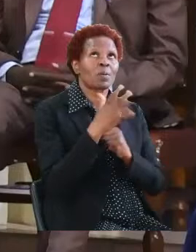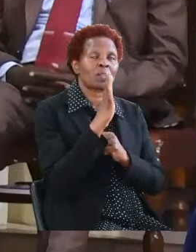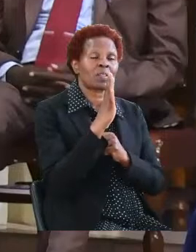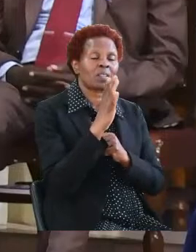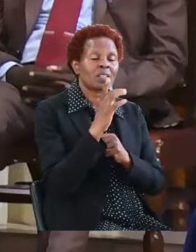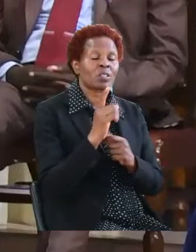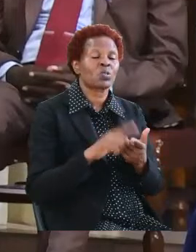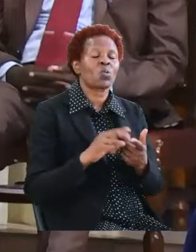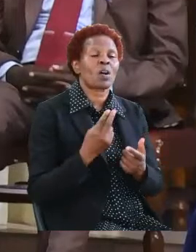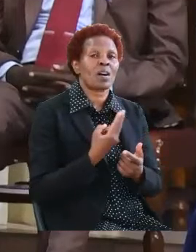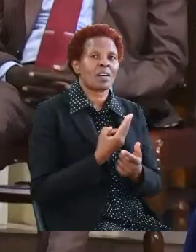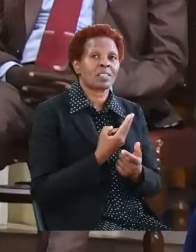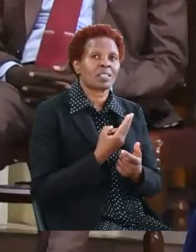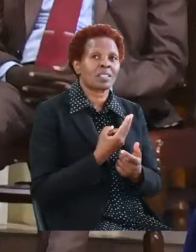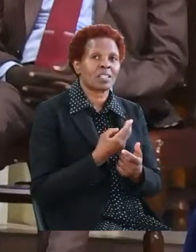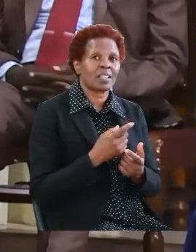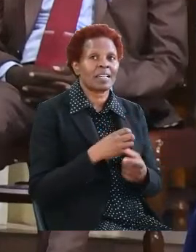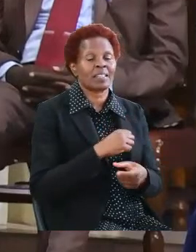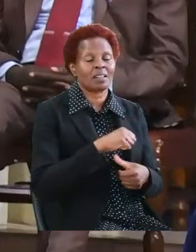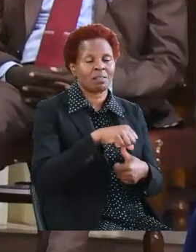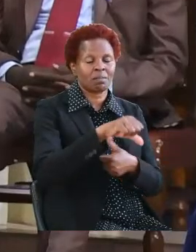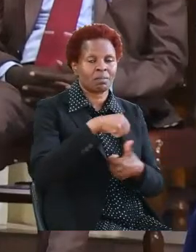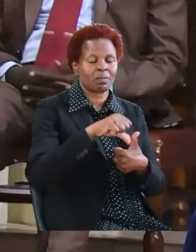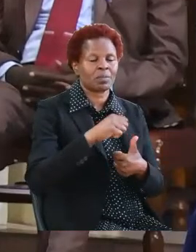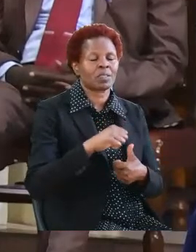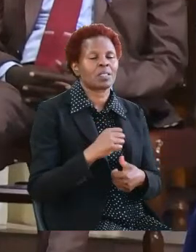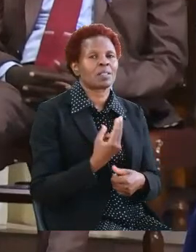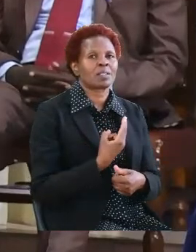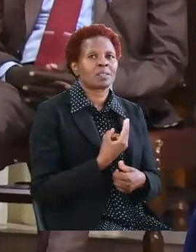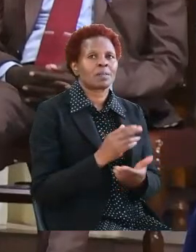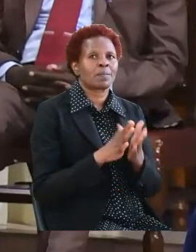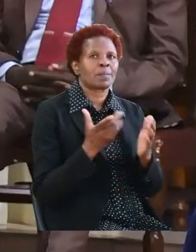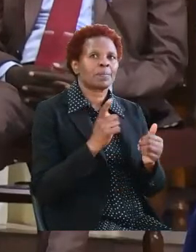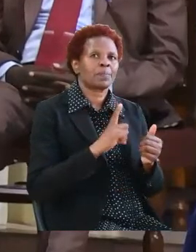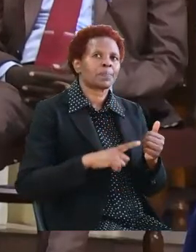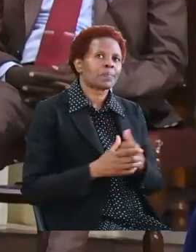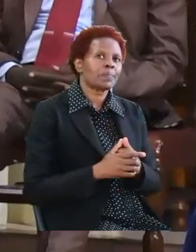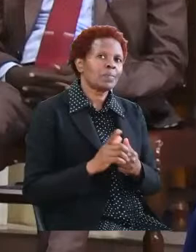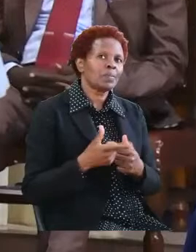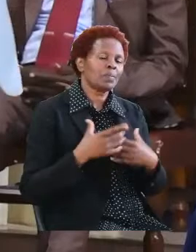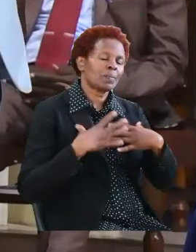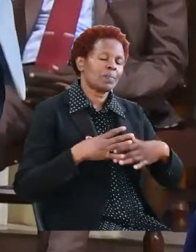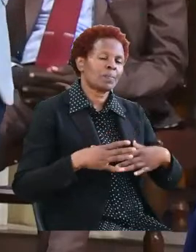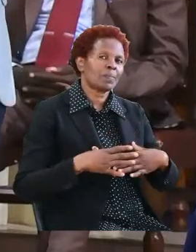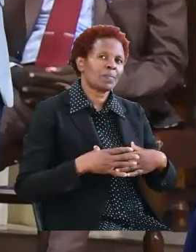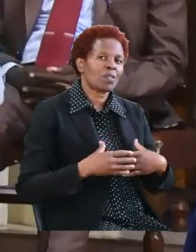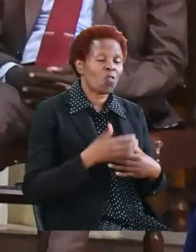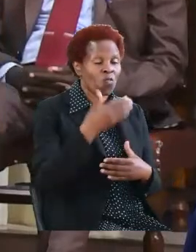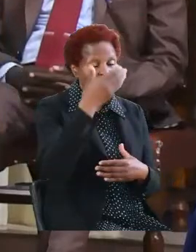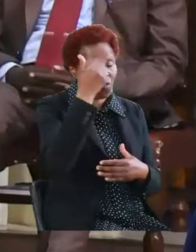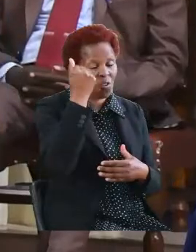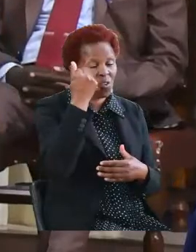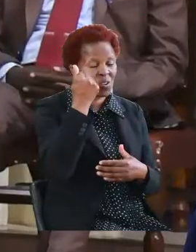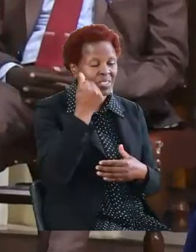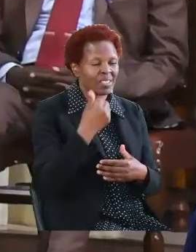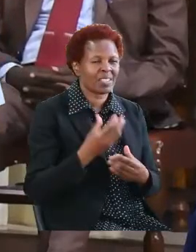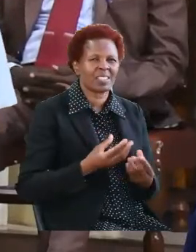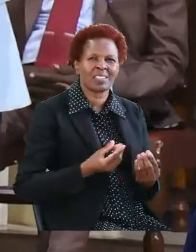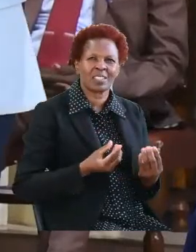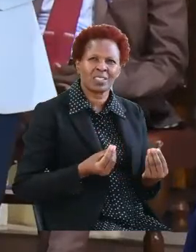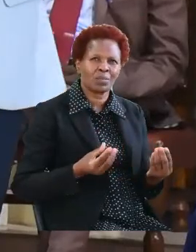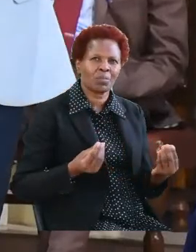us and those that are around us. Praise the name of the Lord. And so these people had forgotten this simple